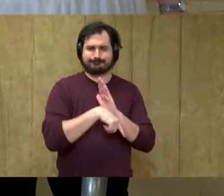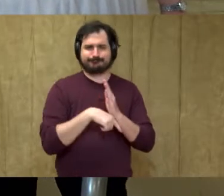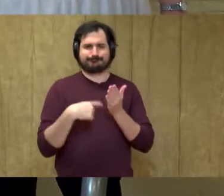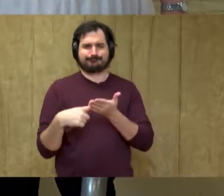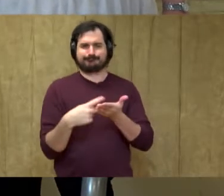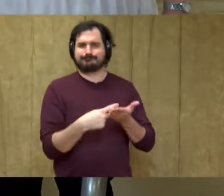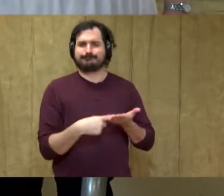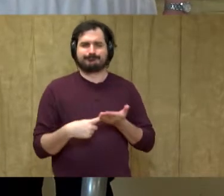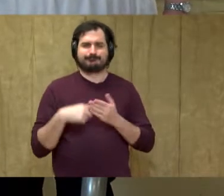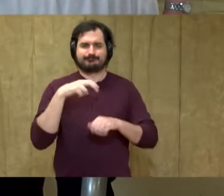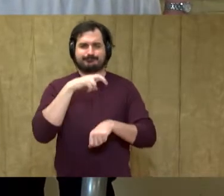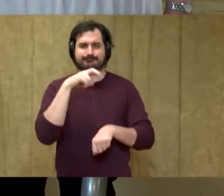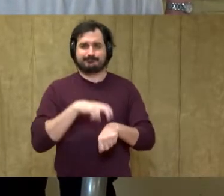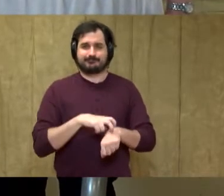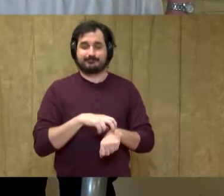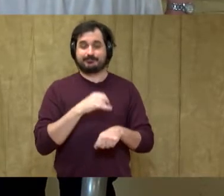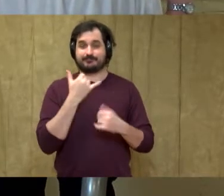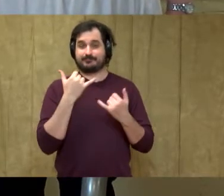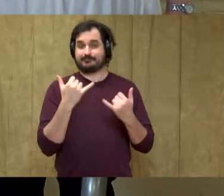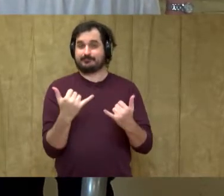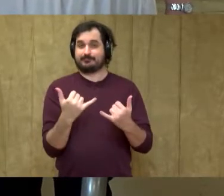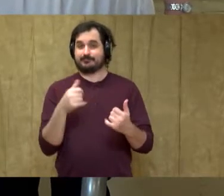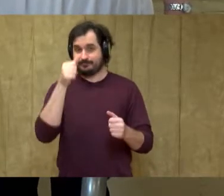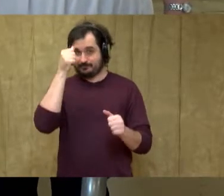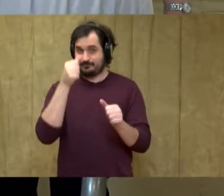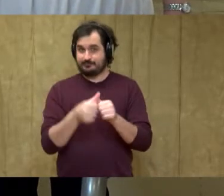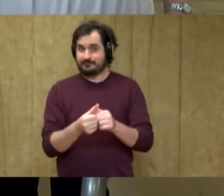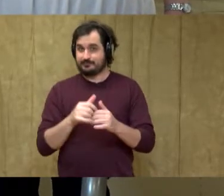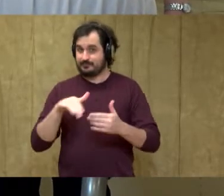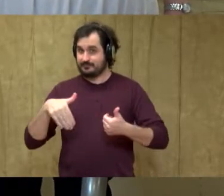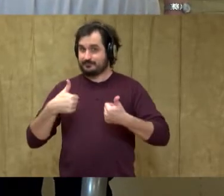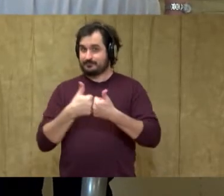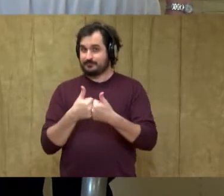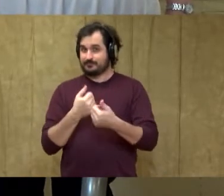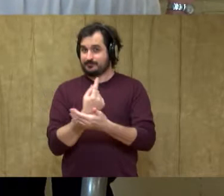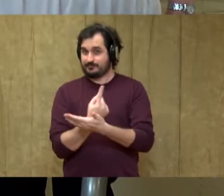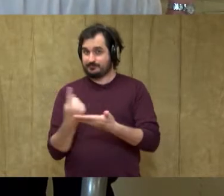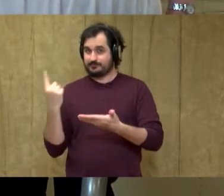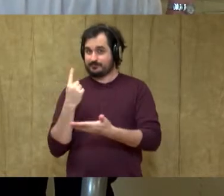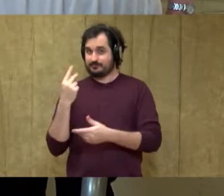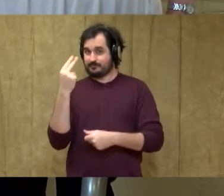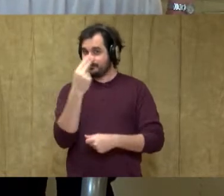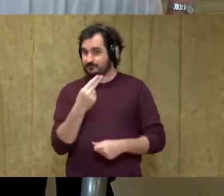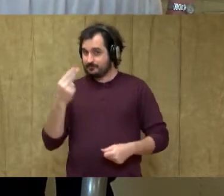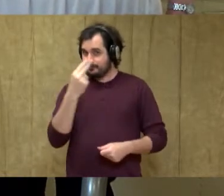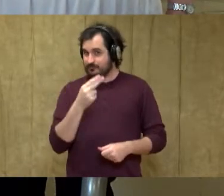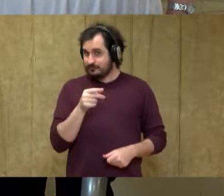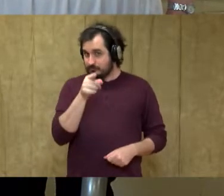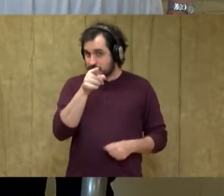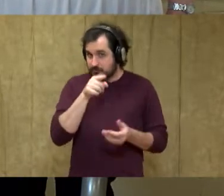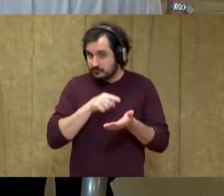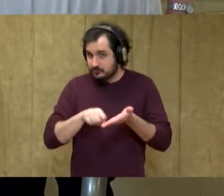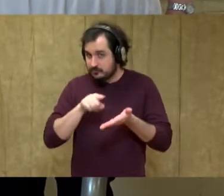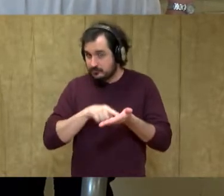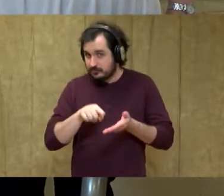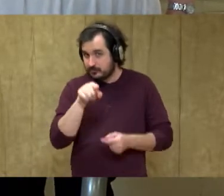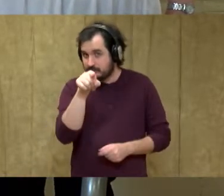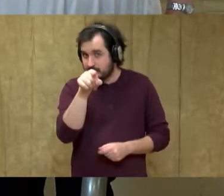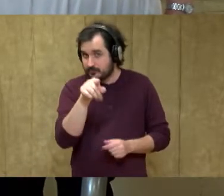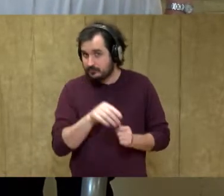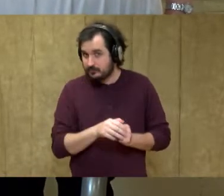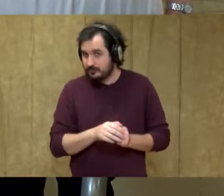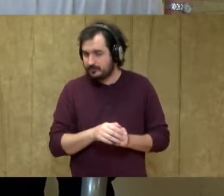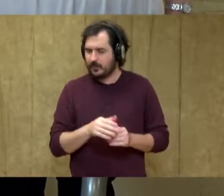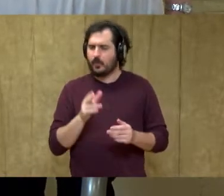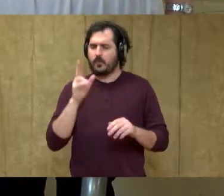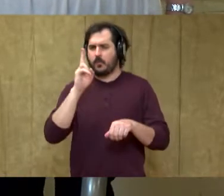you on Thursday, did you have a chance to do any research? With permission,